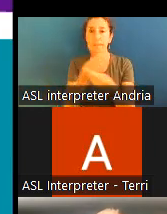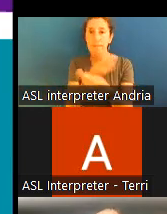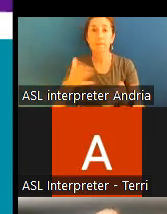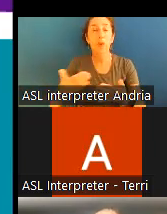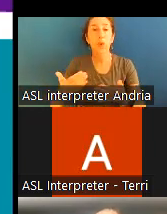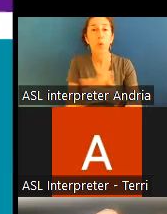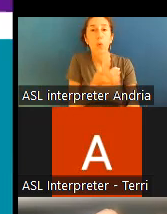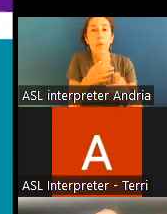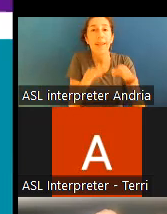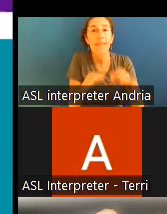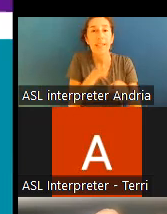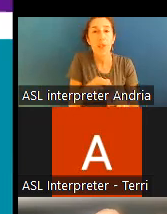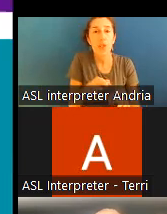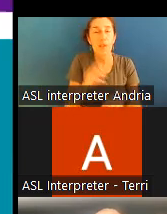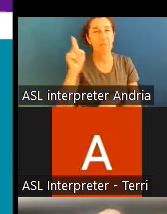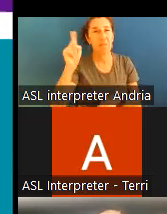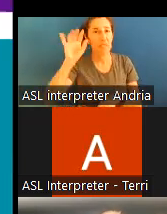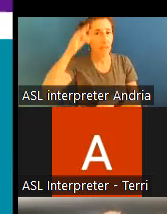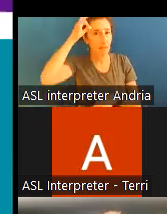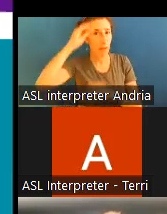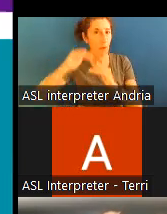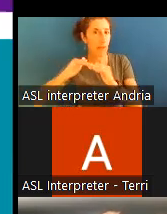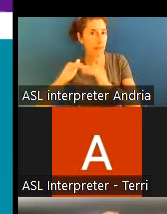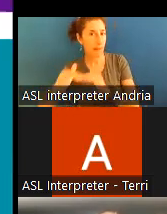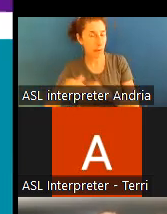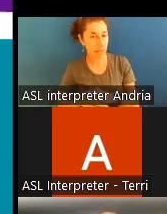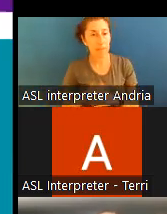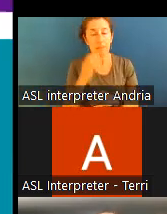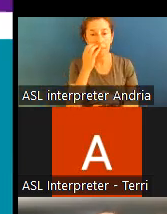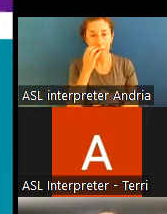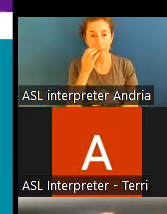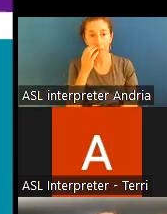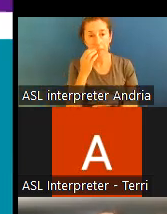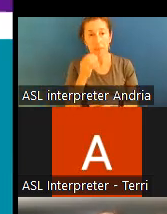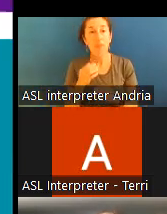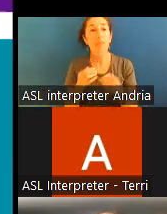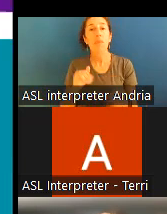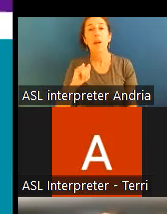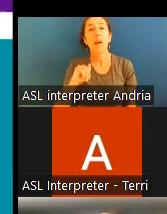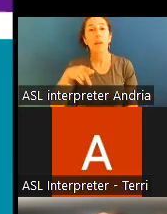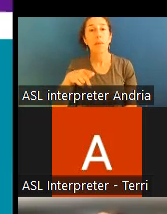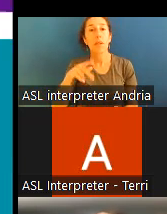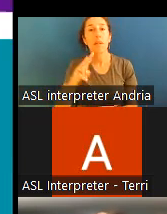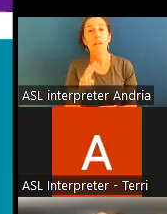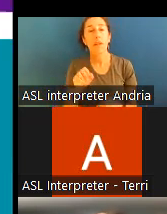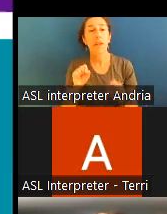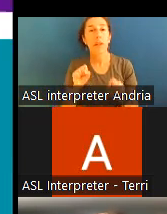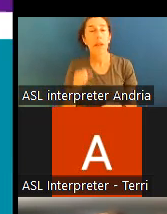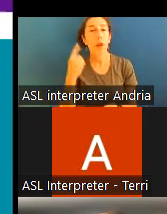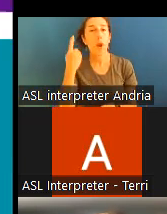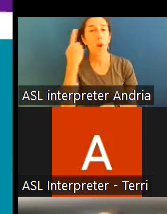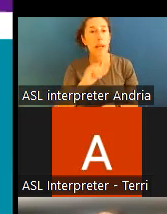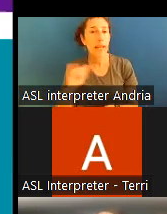So what does IPV look like? I'm going to play this clip, and although this is looking more